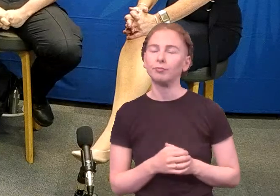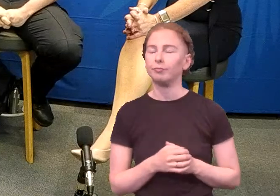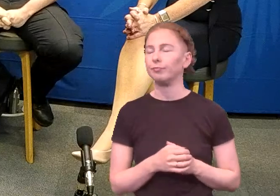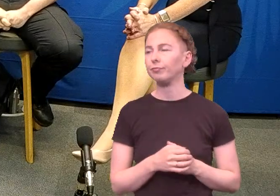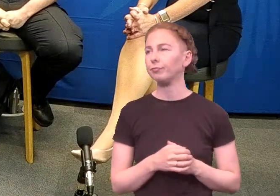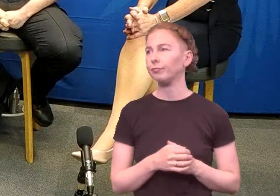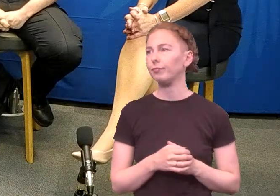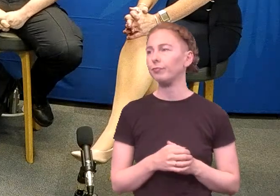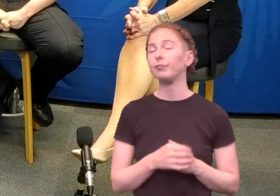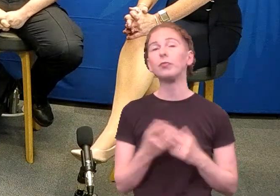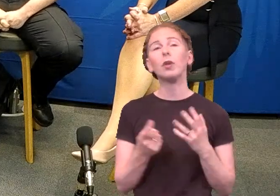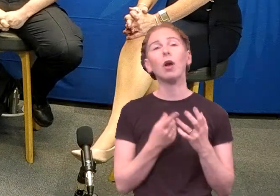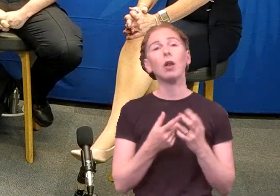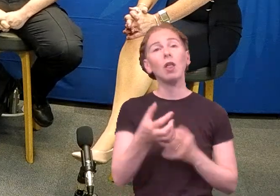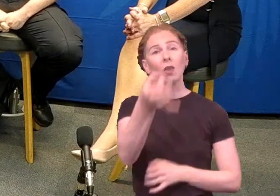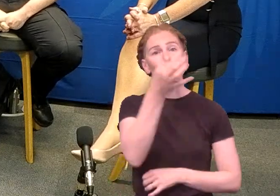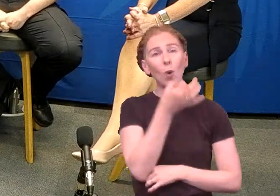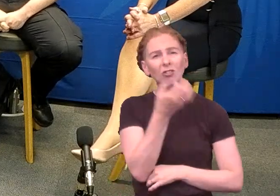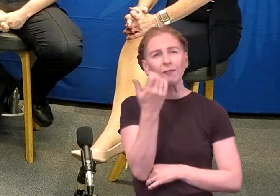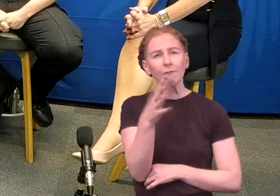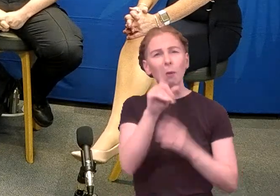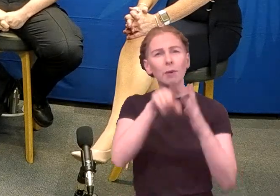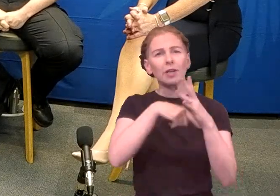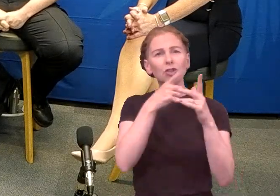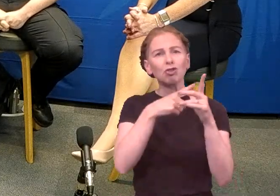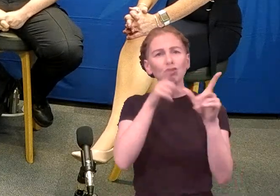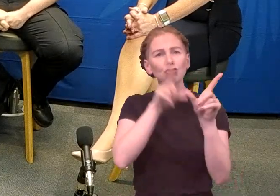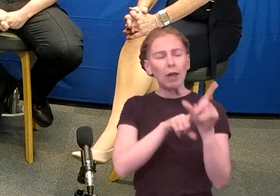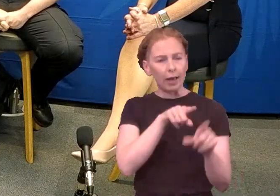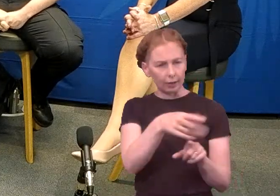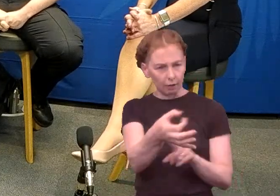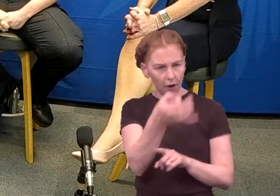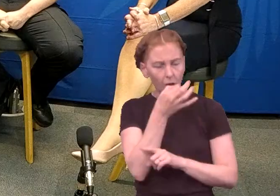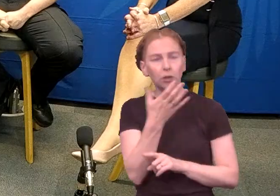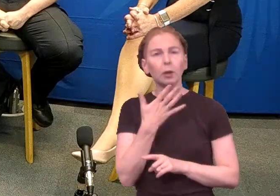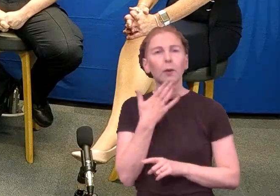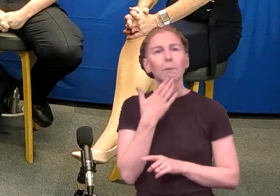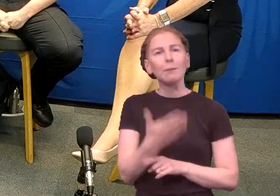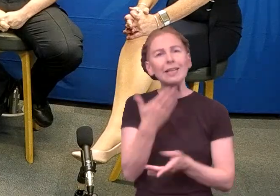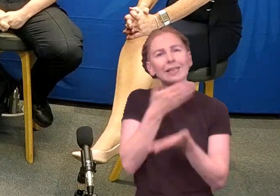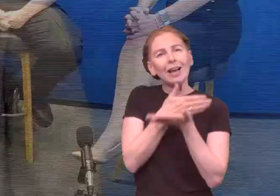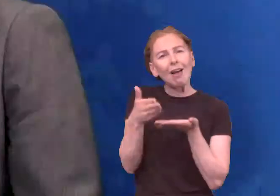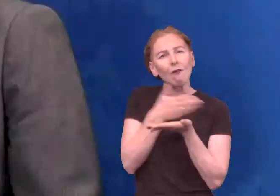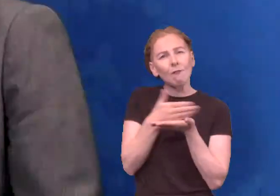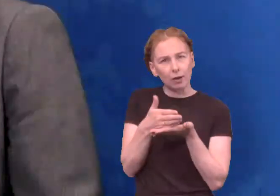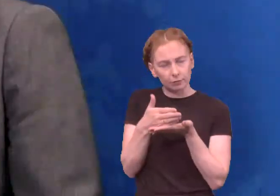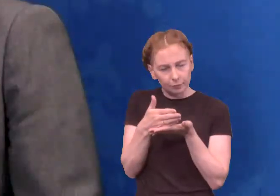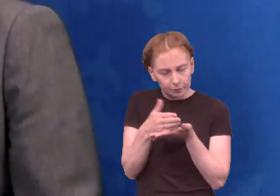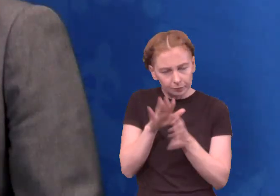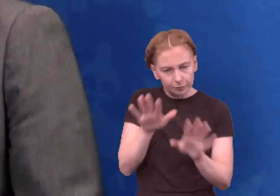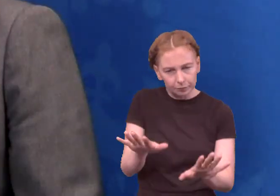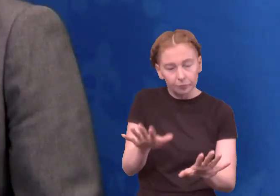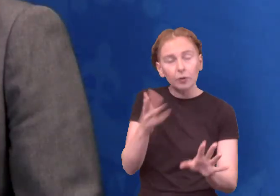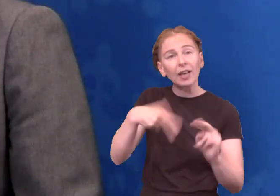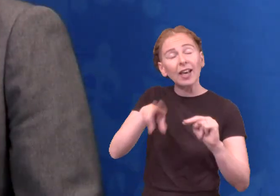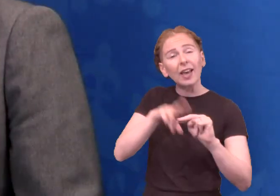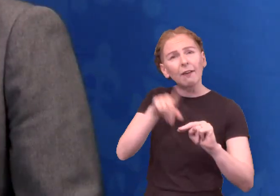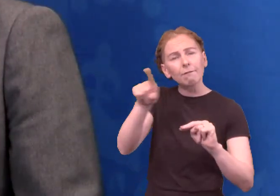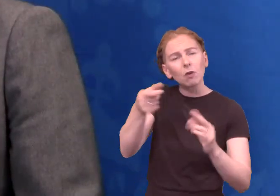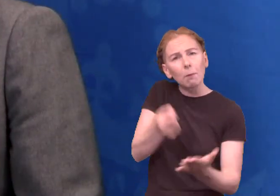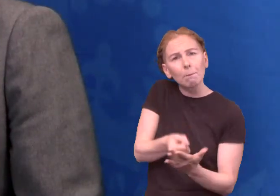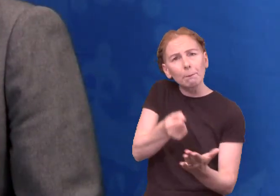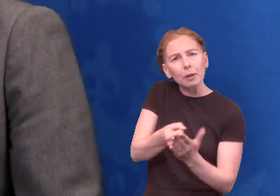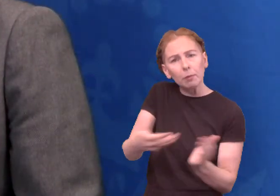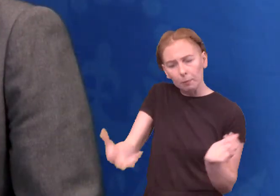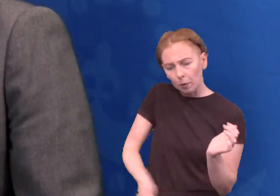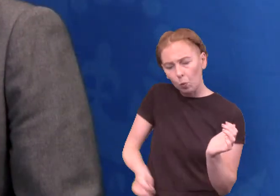a question from Jay on Facebook. He's asked us to clarify something I think perhaps you touched on, Debbie. It said, if you're being paid minimum wage, can you be a